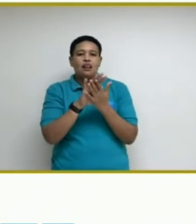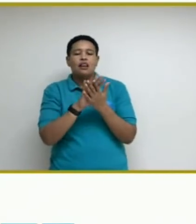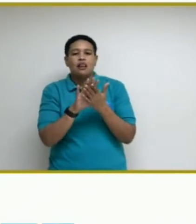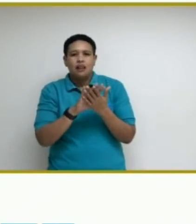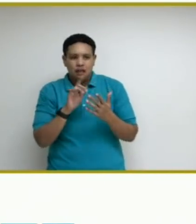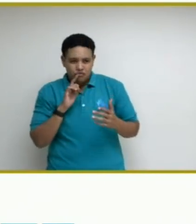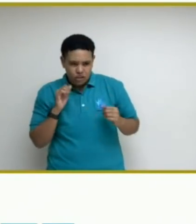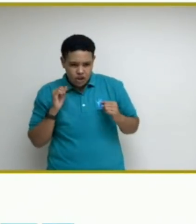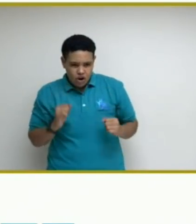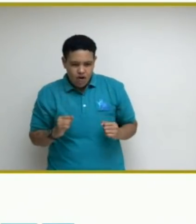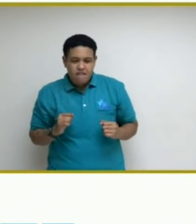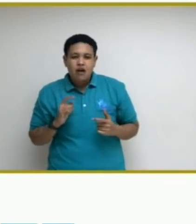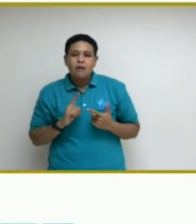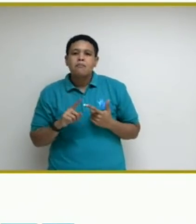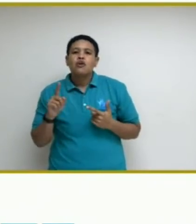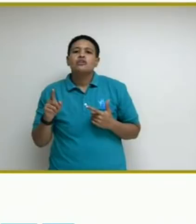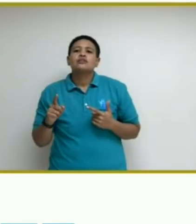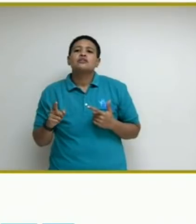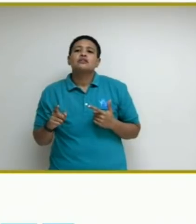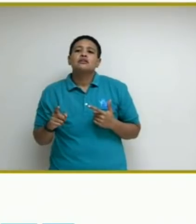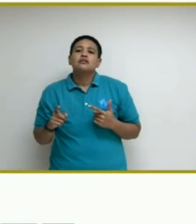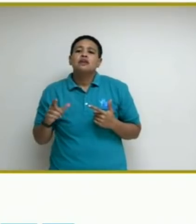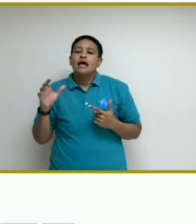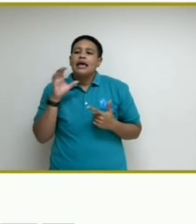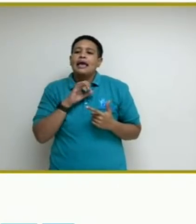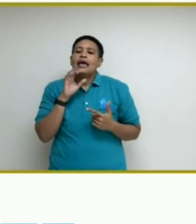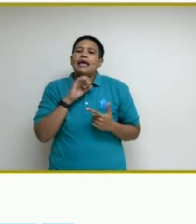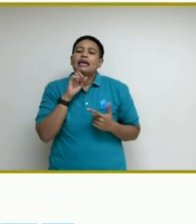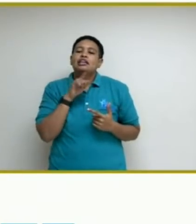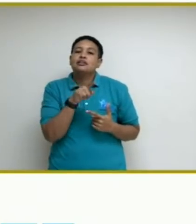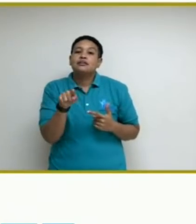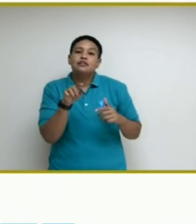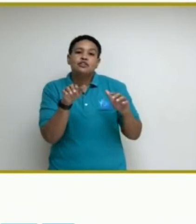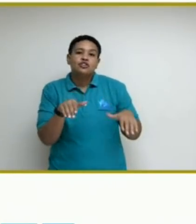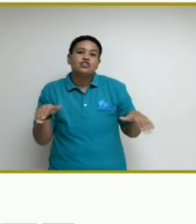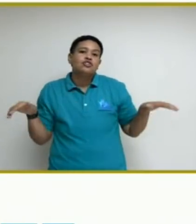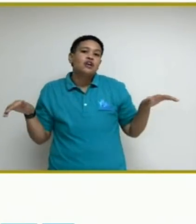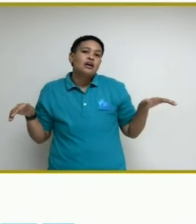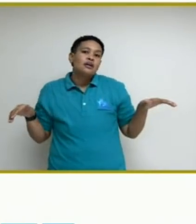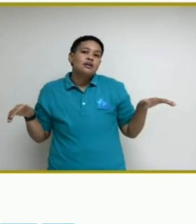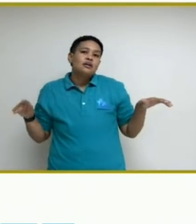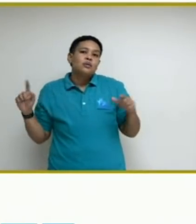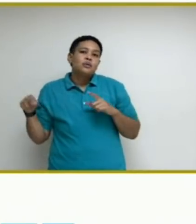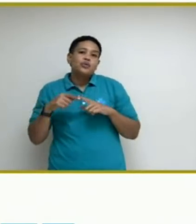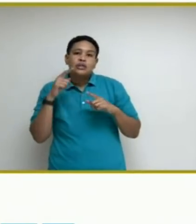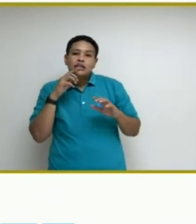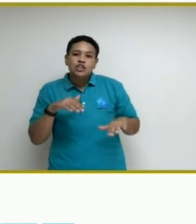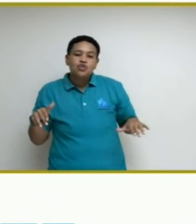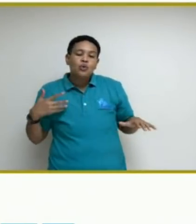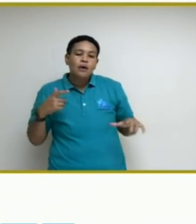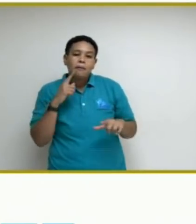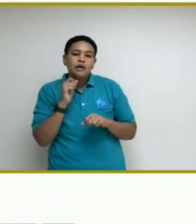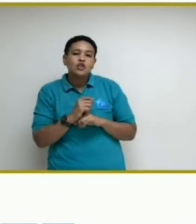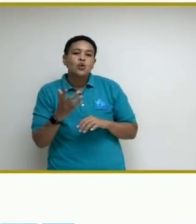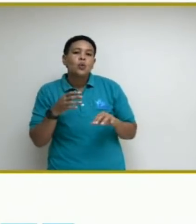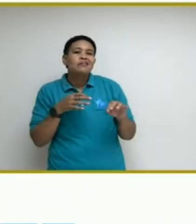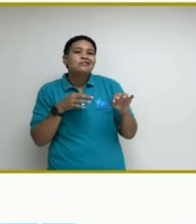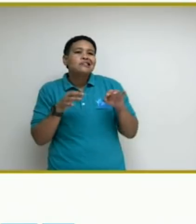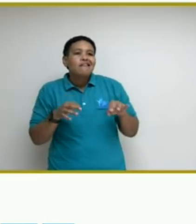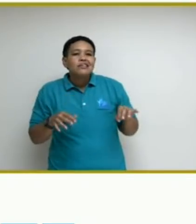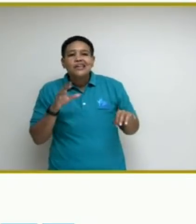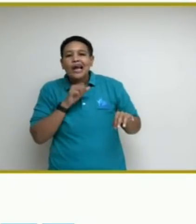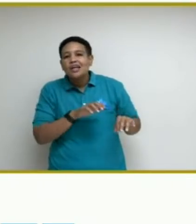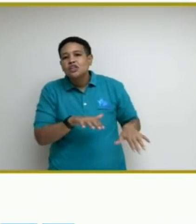that. And also the ages of these children. When you say children, I just want to make sure what the definition